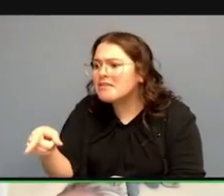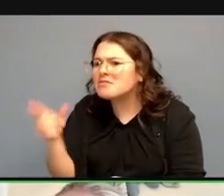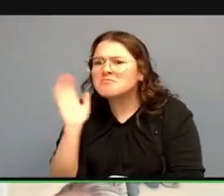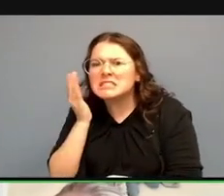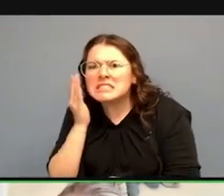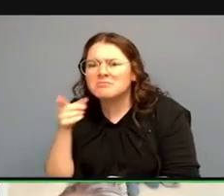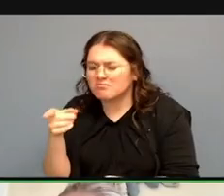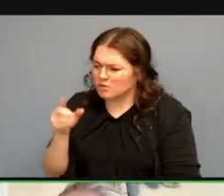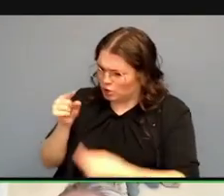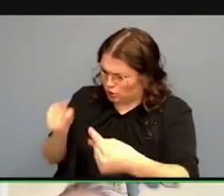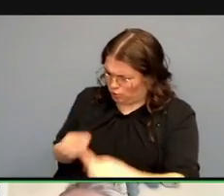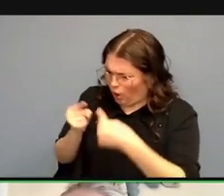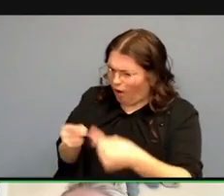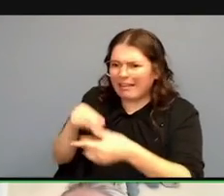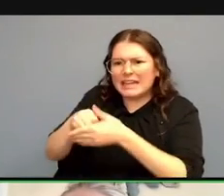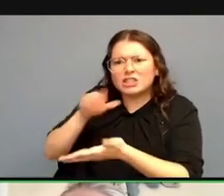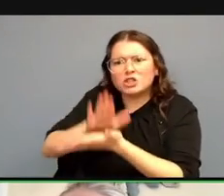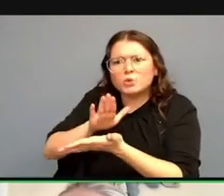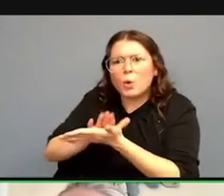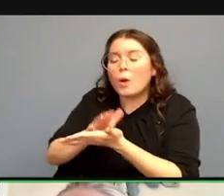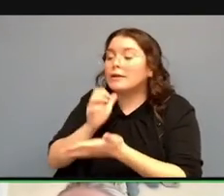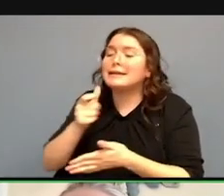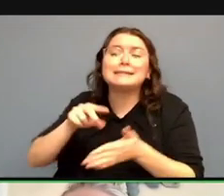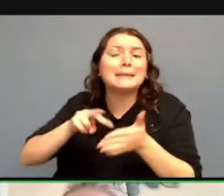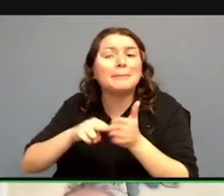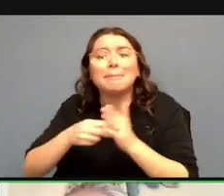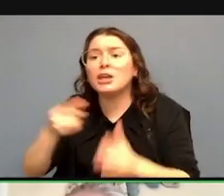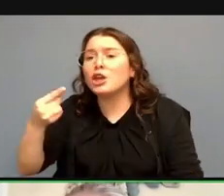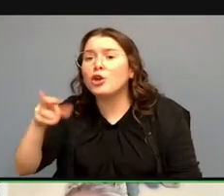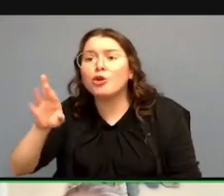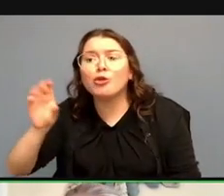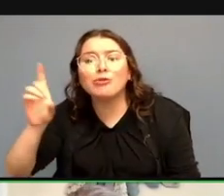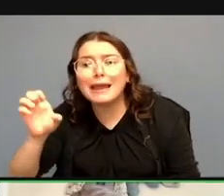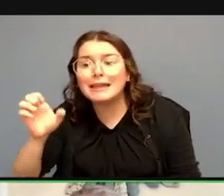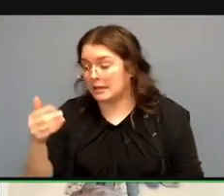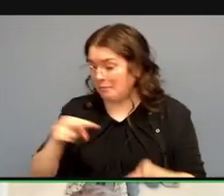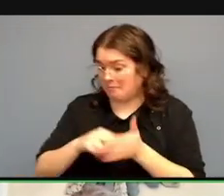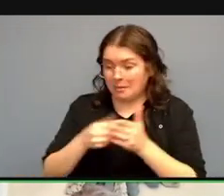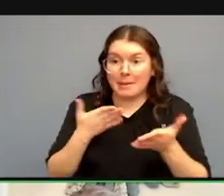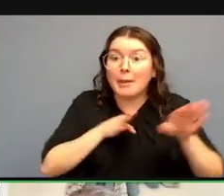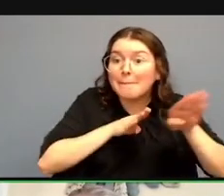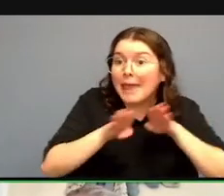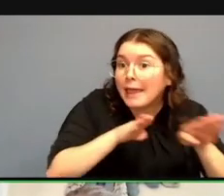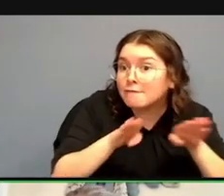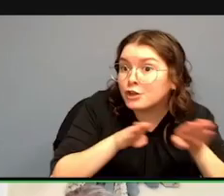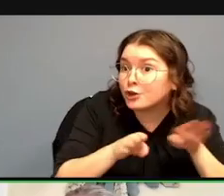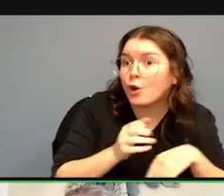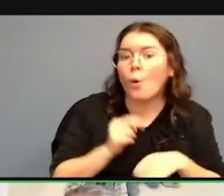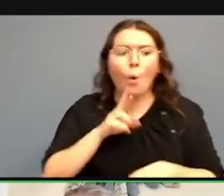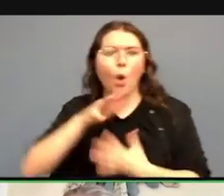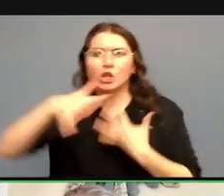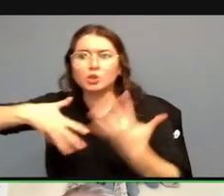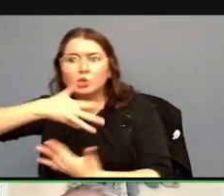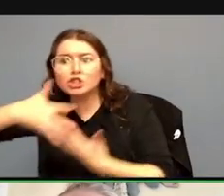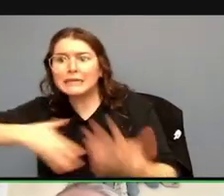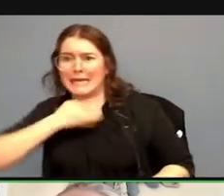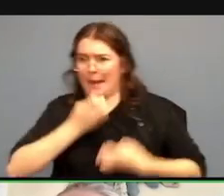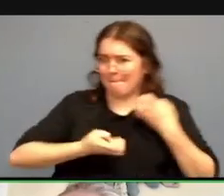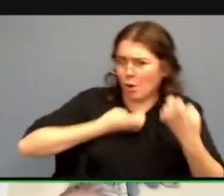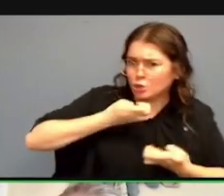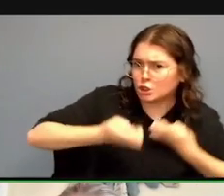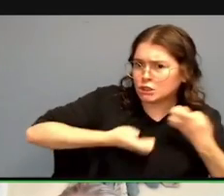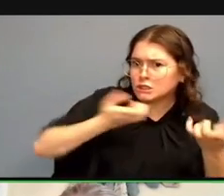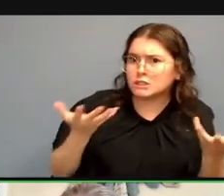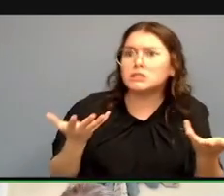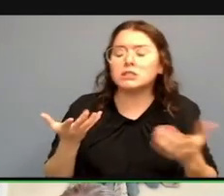in school, and that doesn't just mean grades, that can mean behaviorally or socially, emotionally,